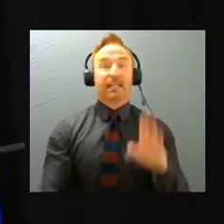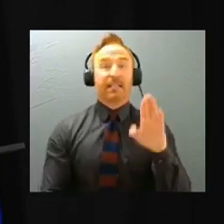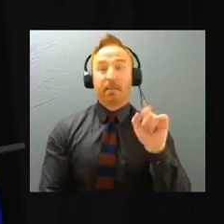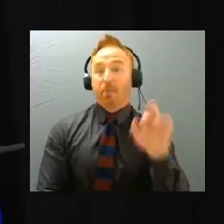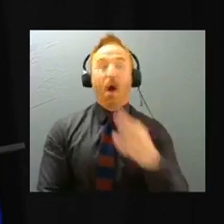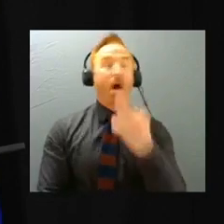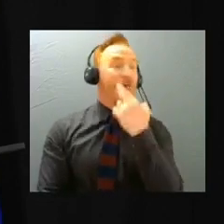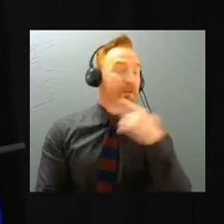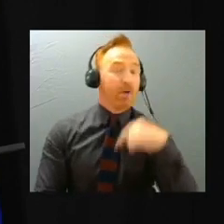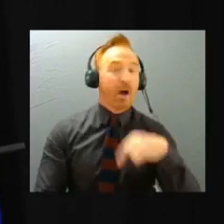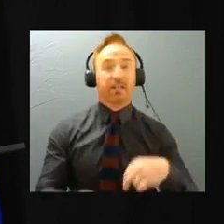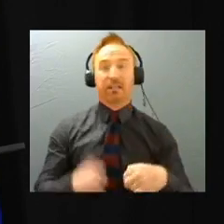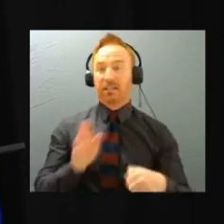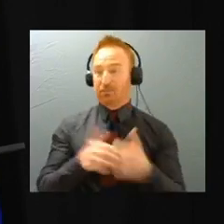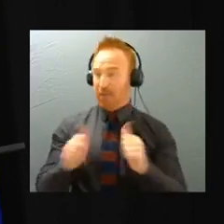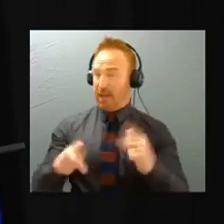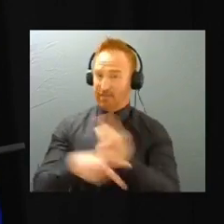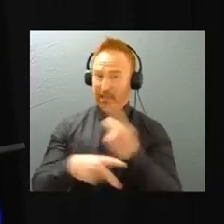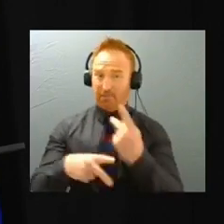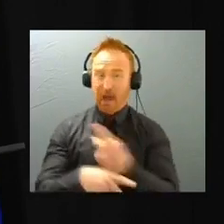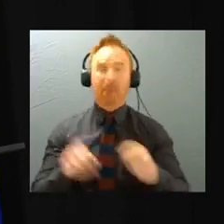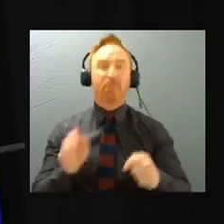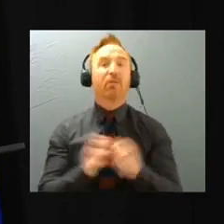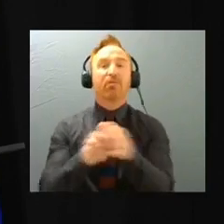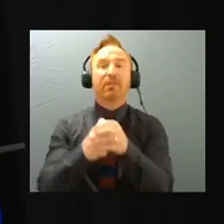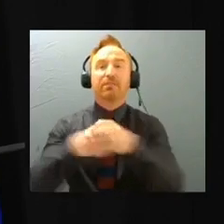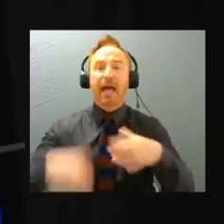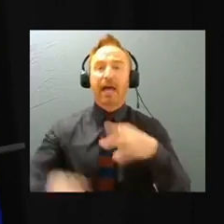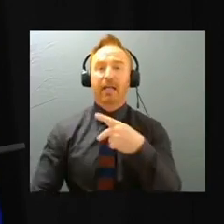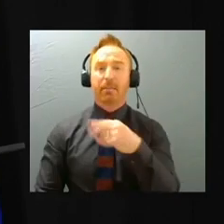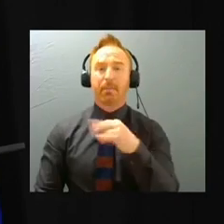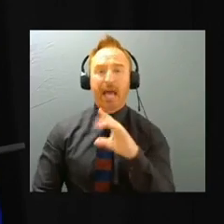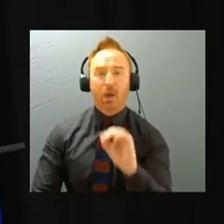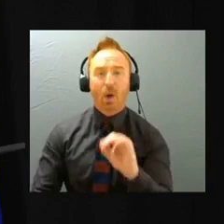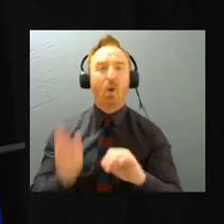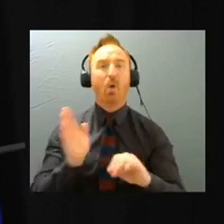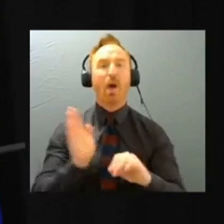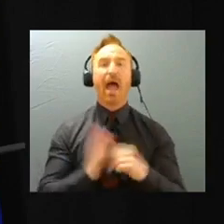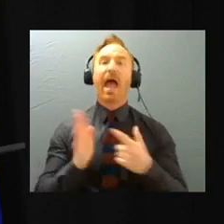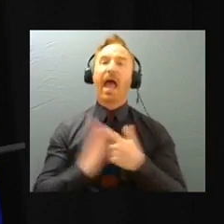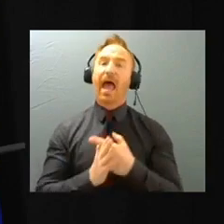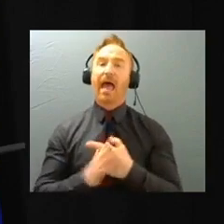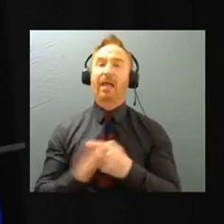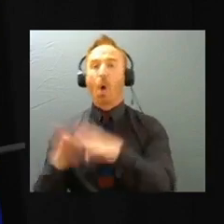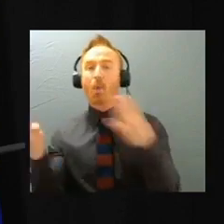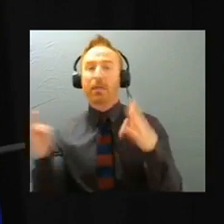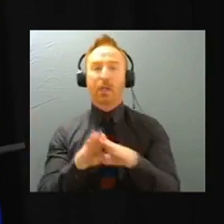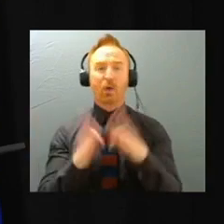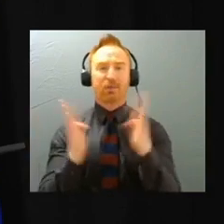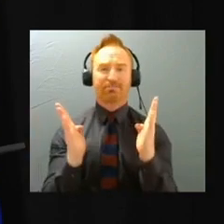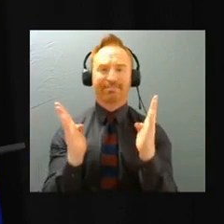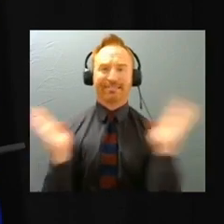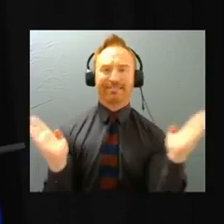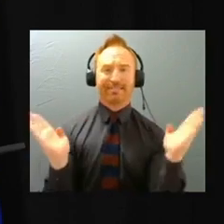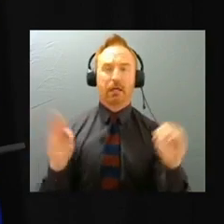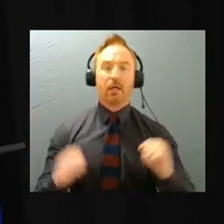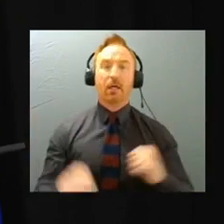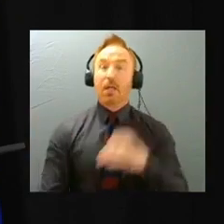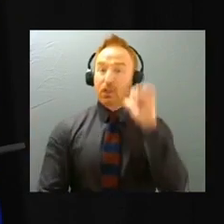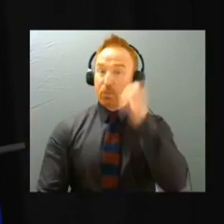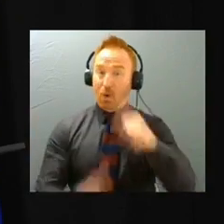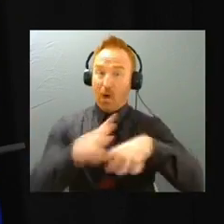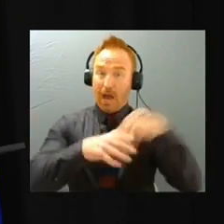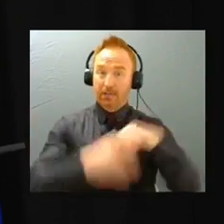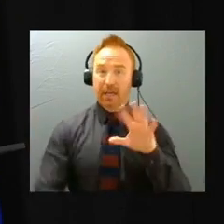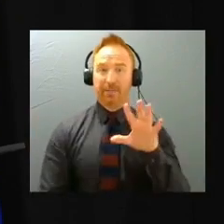space and hours of operation. As of tomorrow, outdoor social gatherings of up to 50 people will also